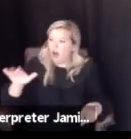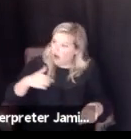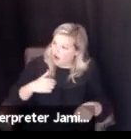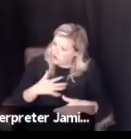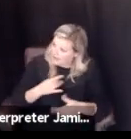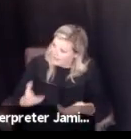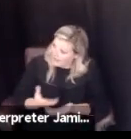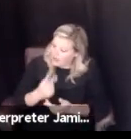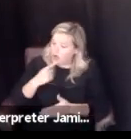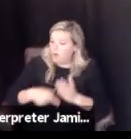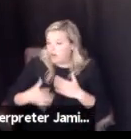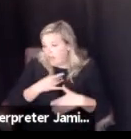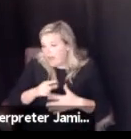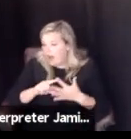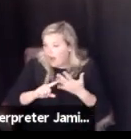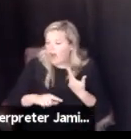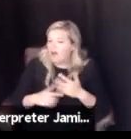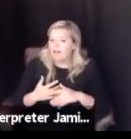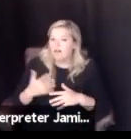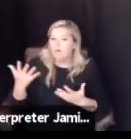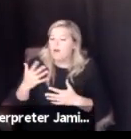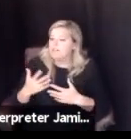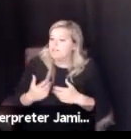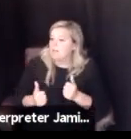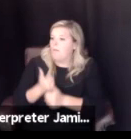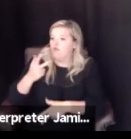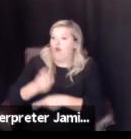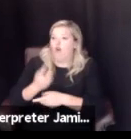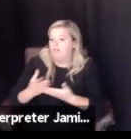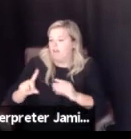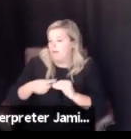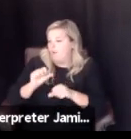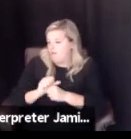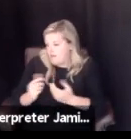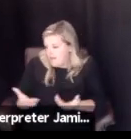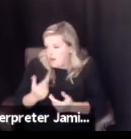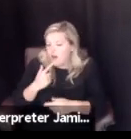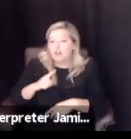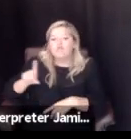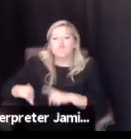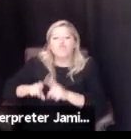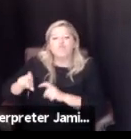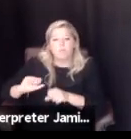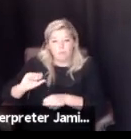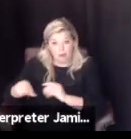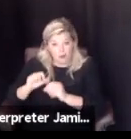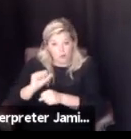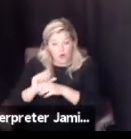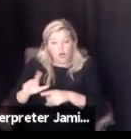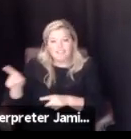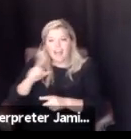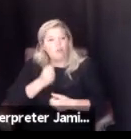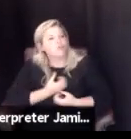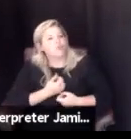like about it? Really? What's the hardest thing about working here? You would be surprised what people will tell you.